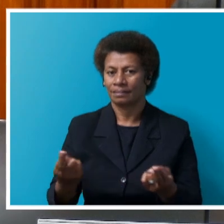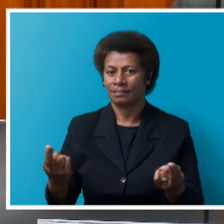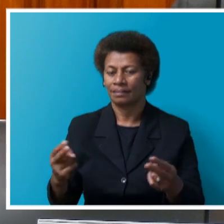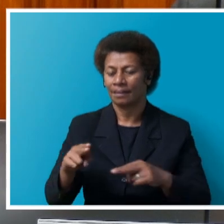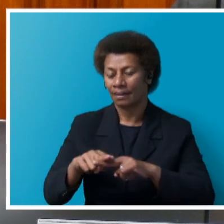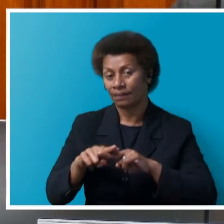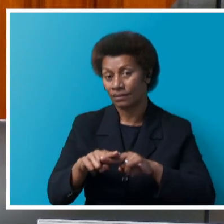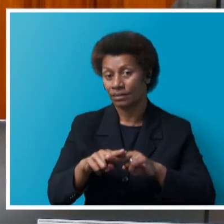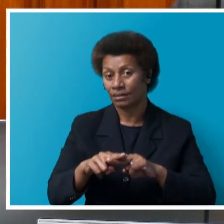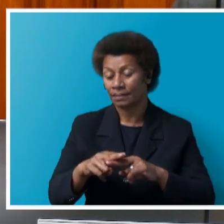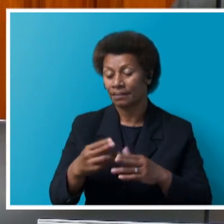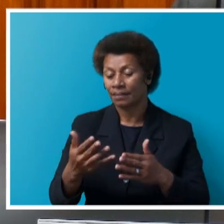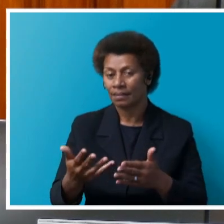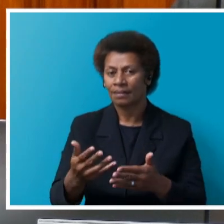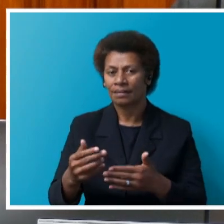also secured